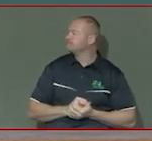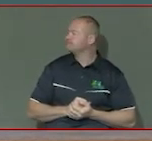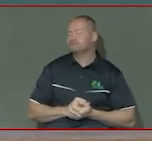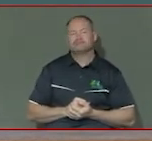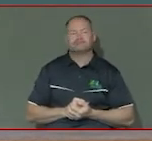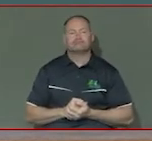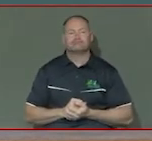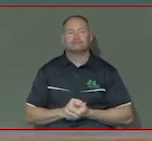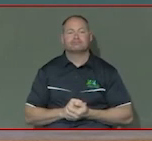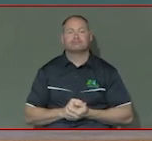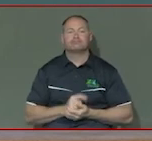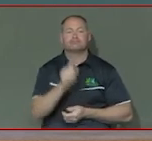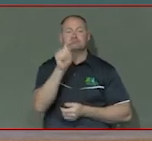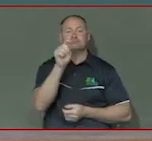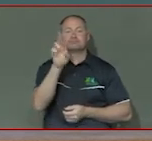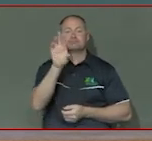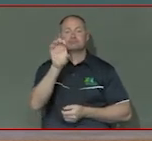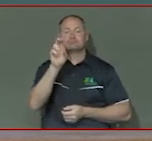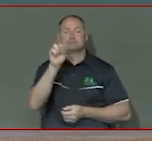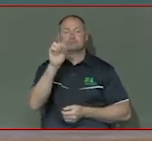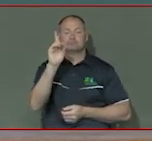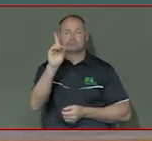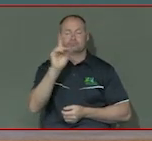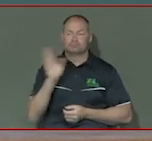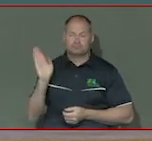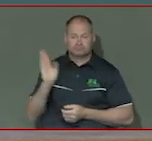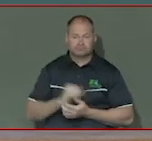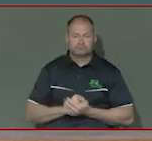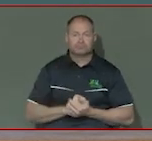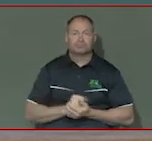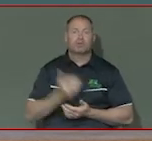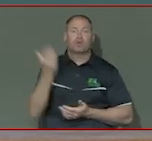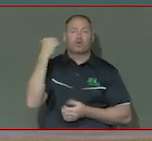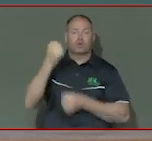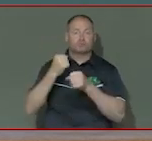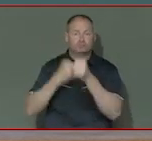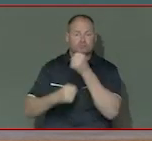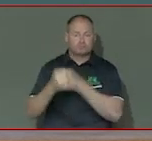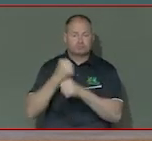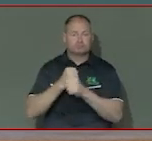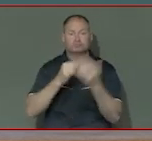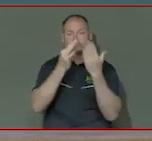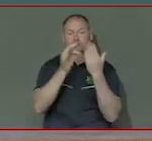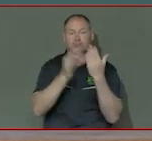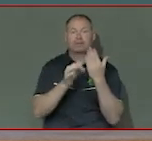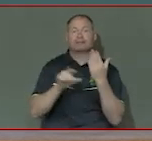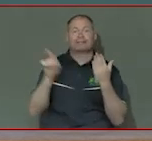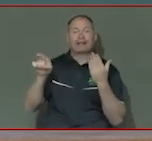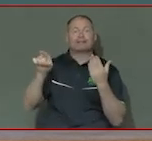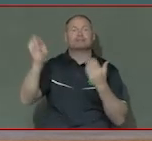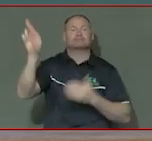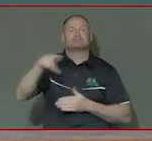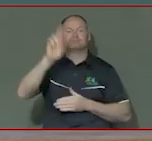Saying that's a trend. Last year, when we marked, they decided that's not correct anymore.